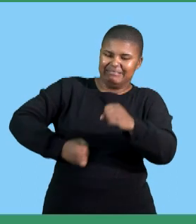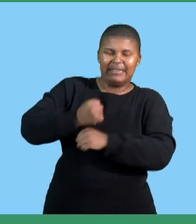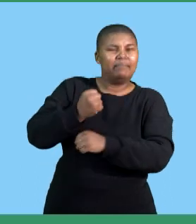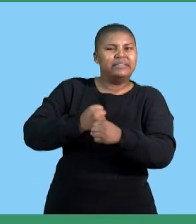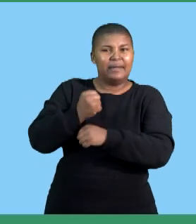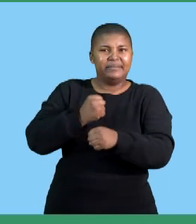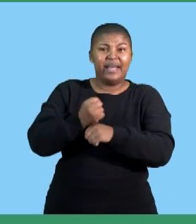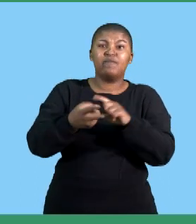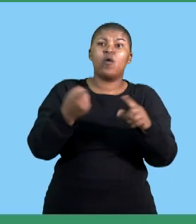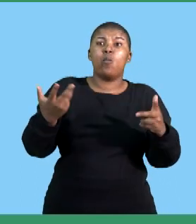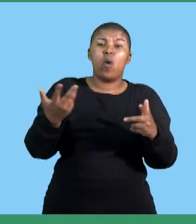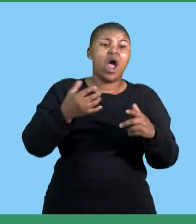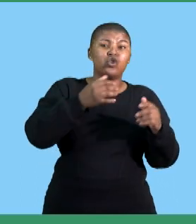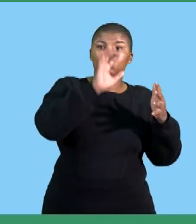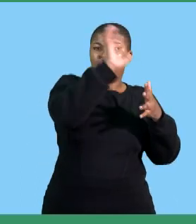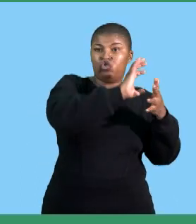my motivation.